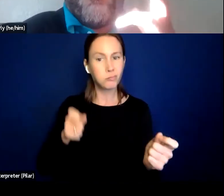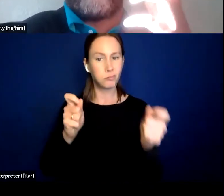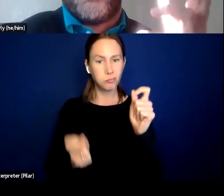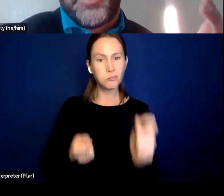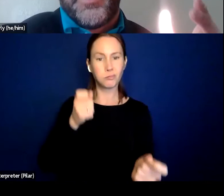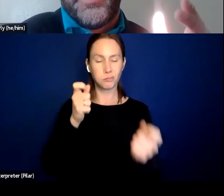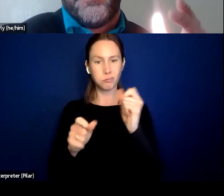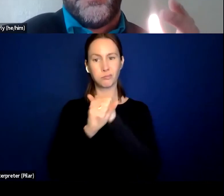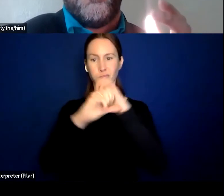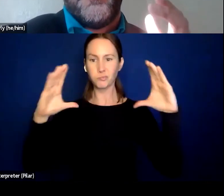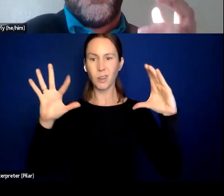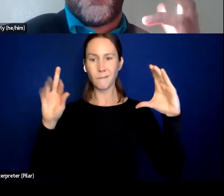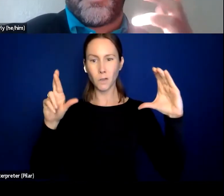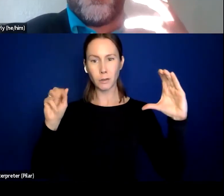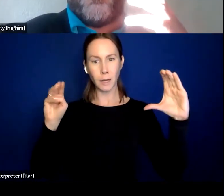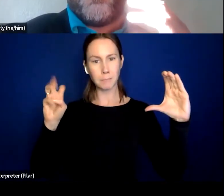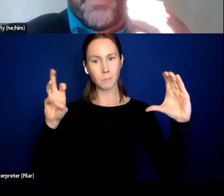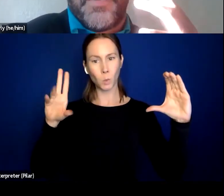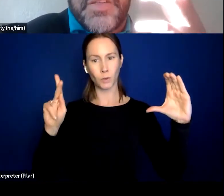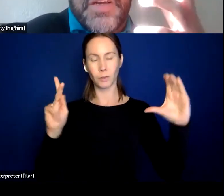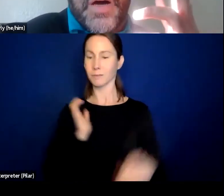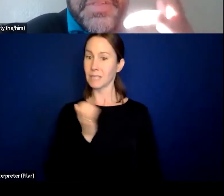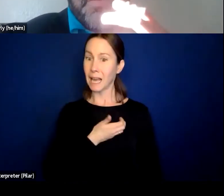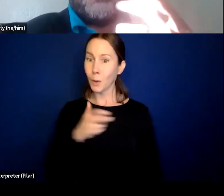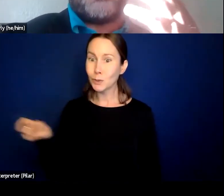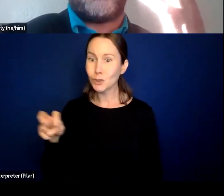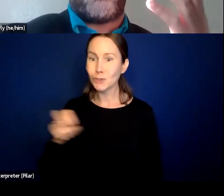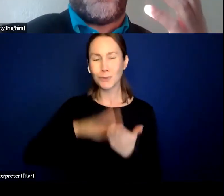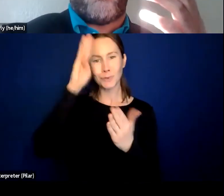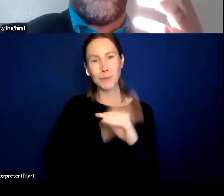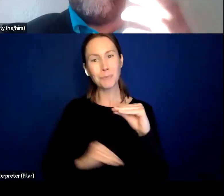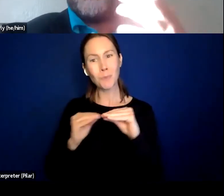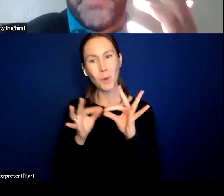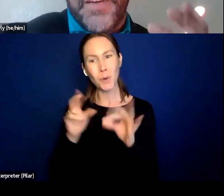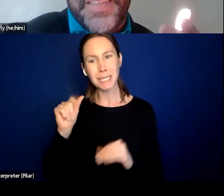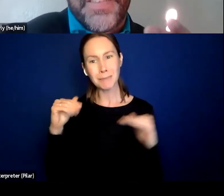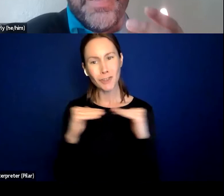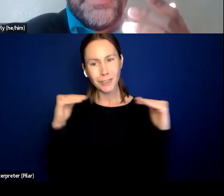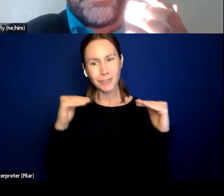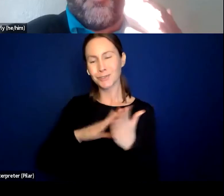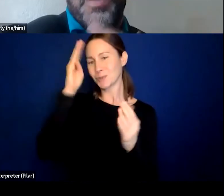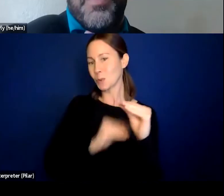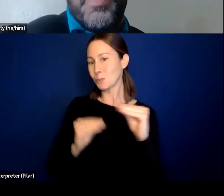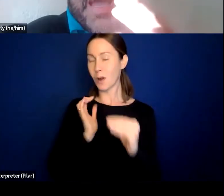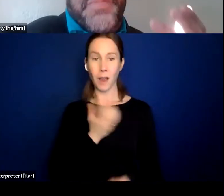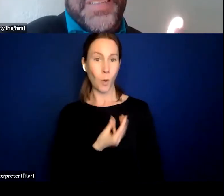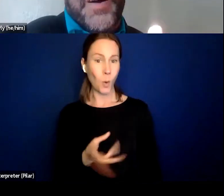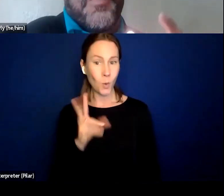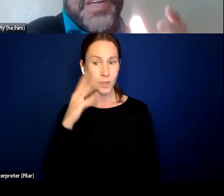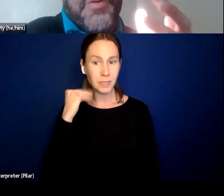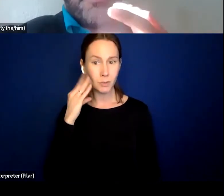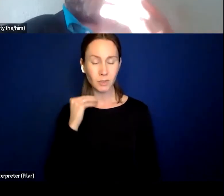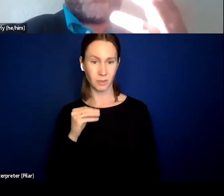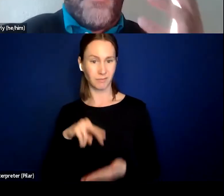we're all on a journey of learning more about disability justice, more about our own experiences. So with and